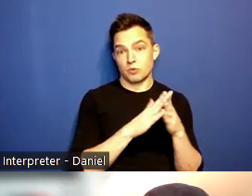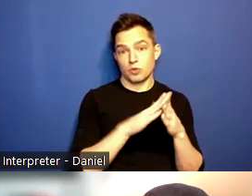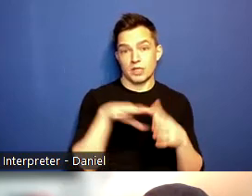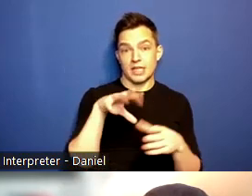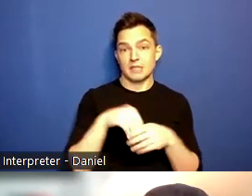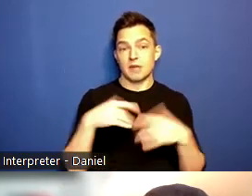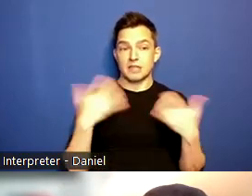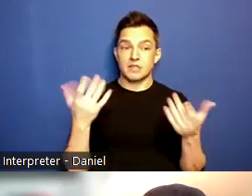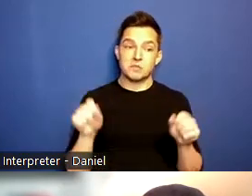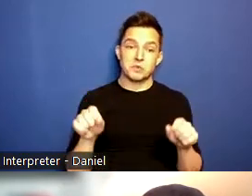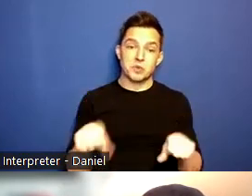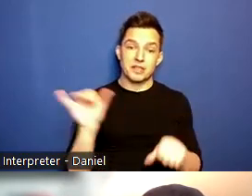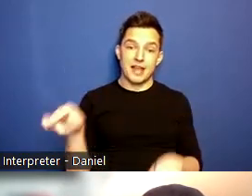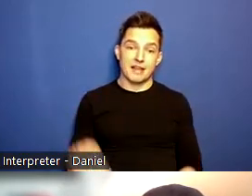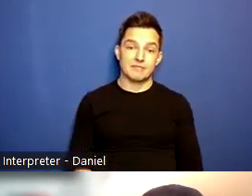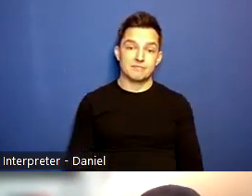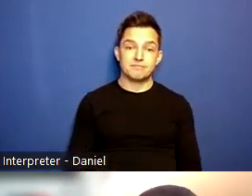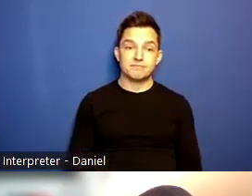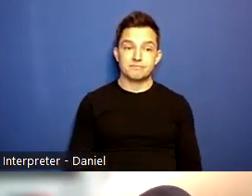activity.